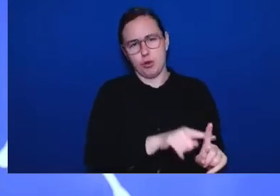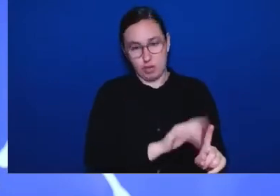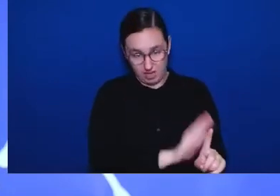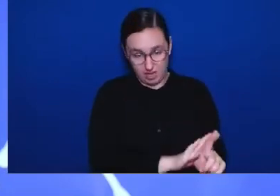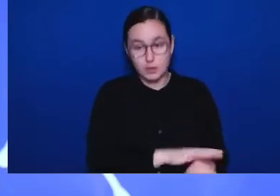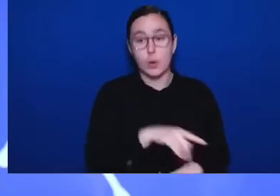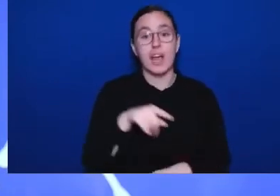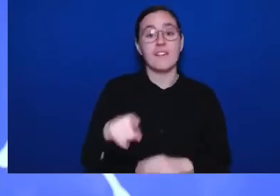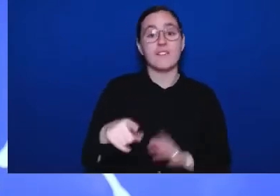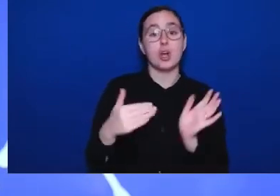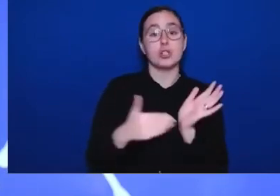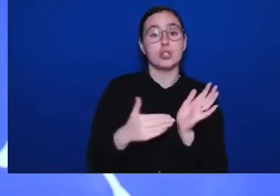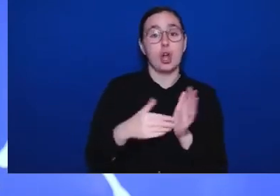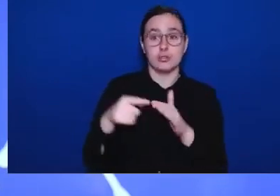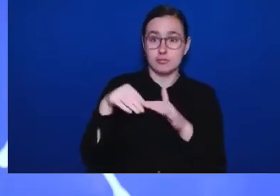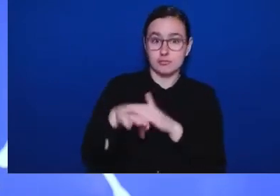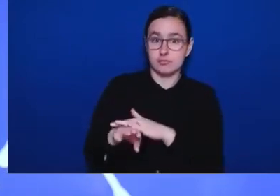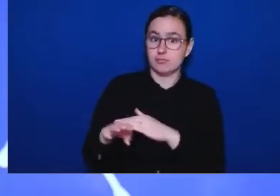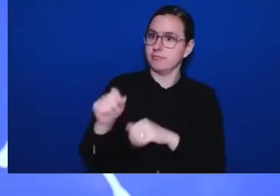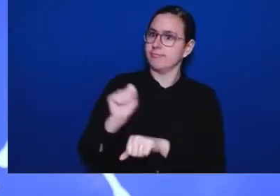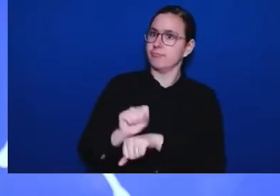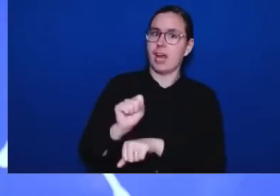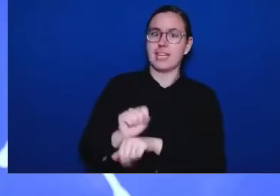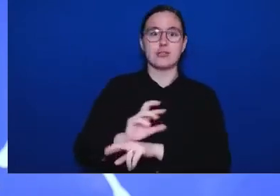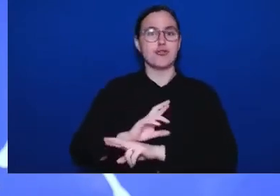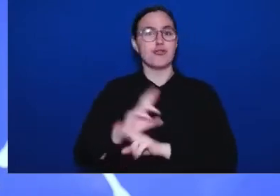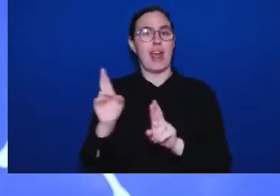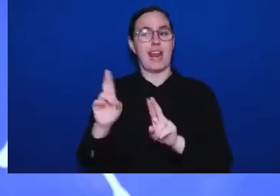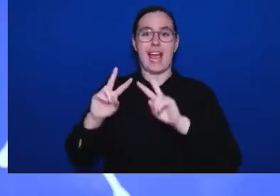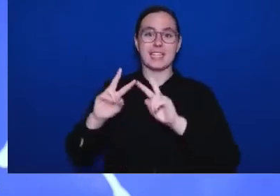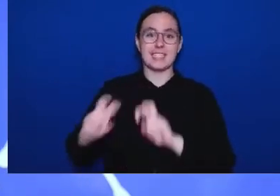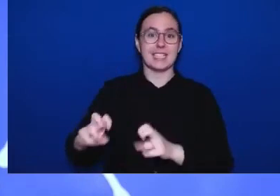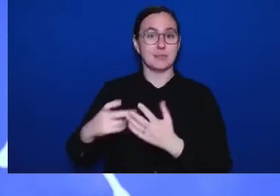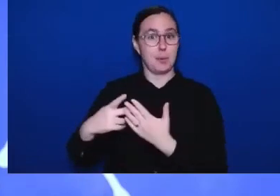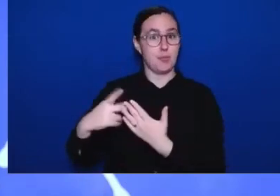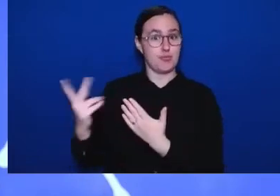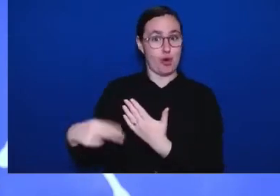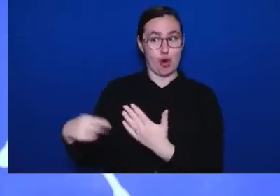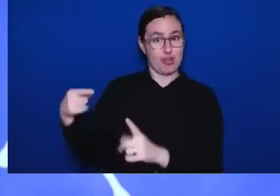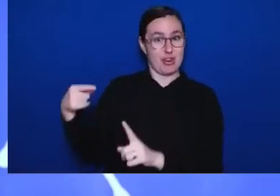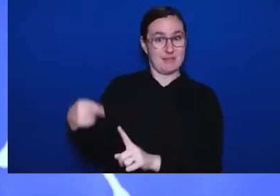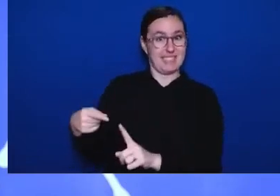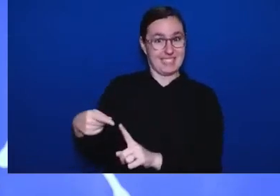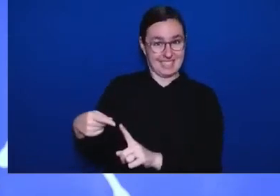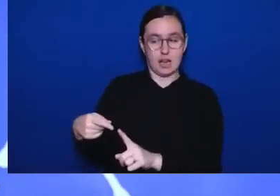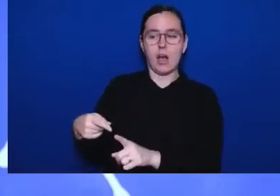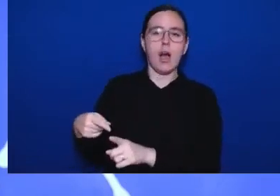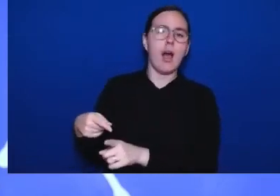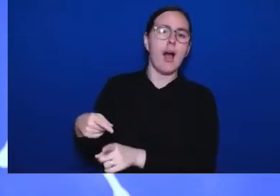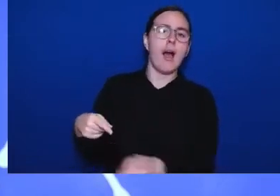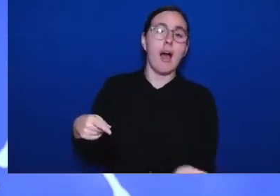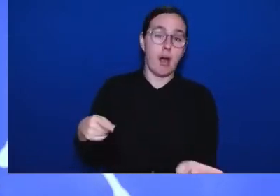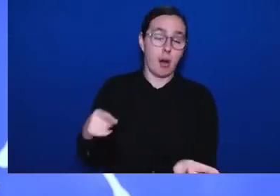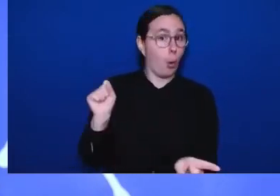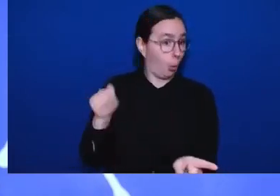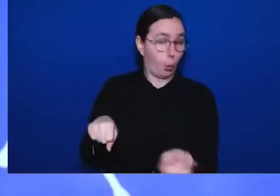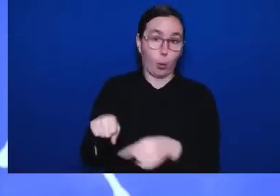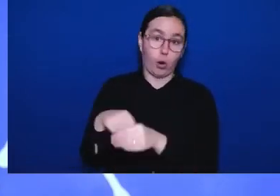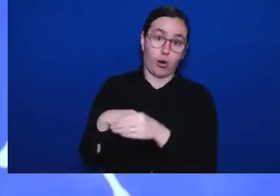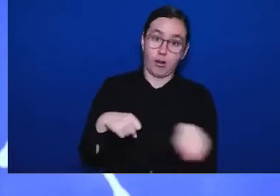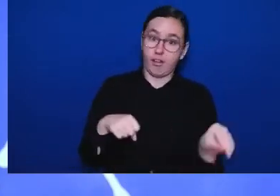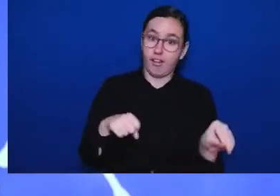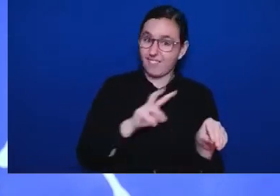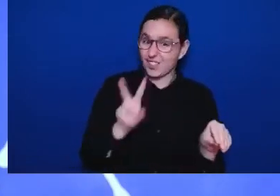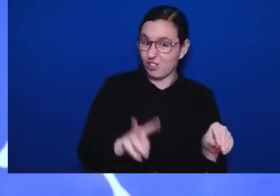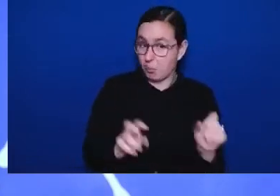there's significant need there. Mary, did you have a follow-up? Okay. Yes, thanks. It was actually hard to hear